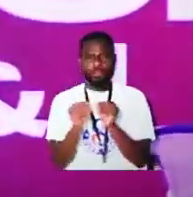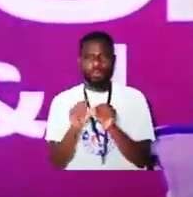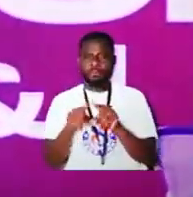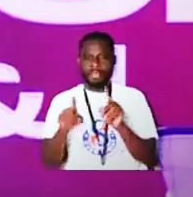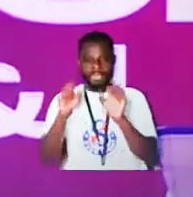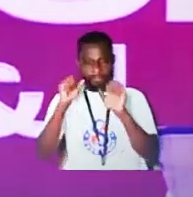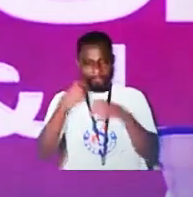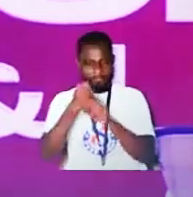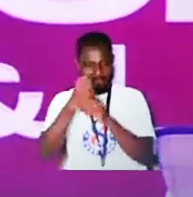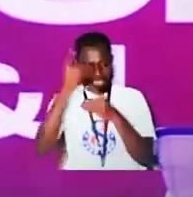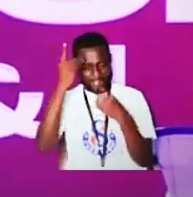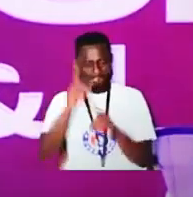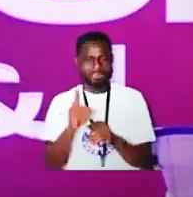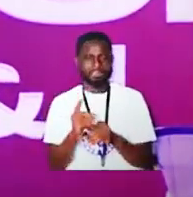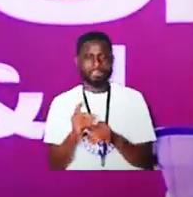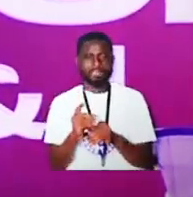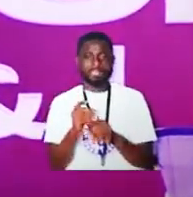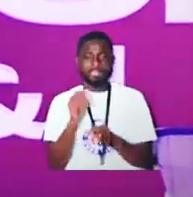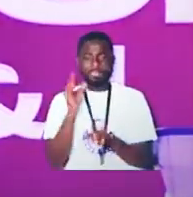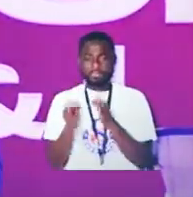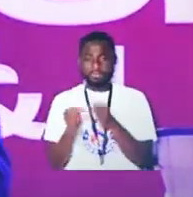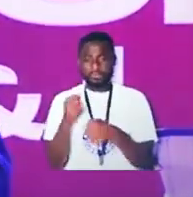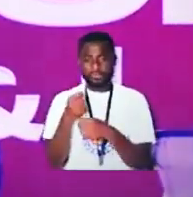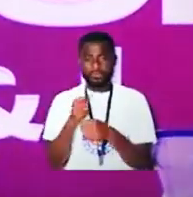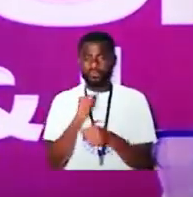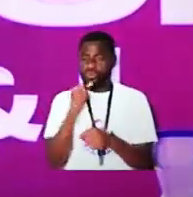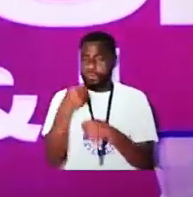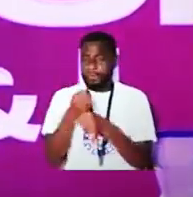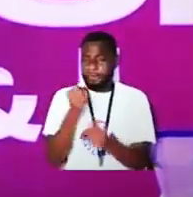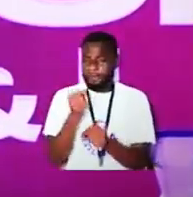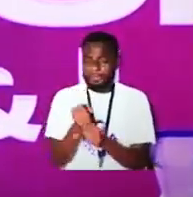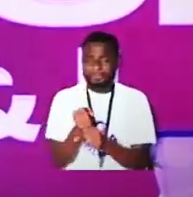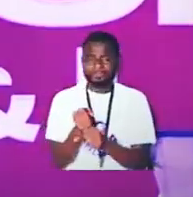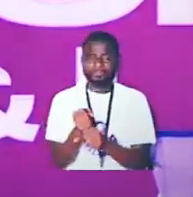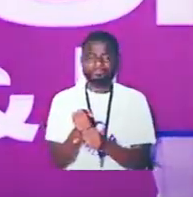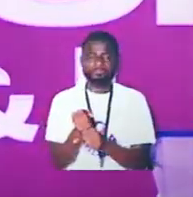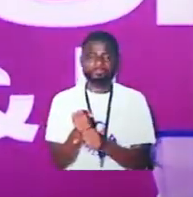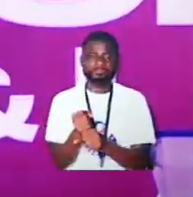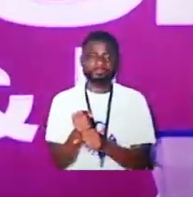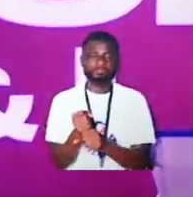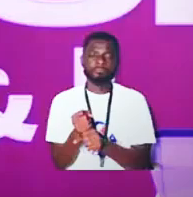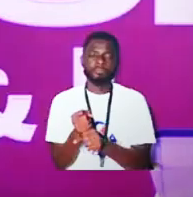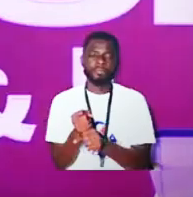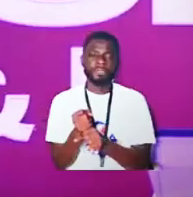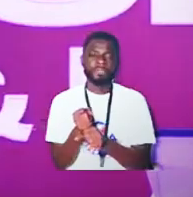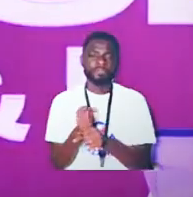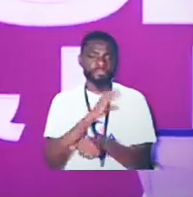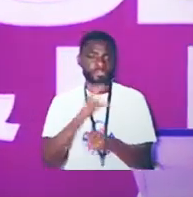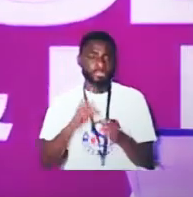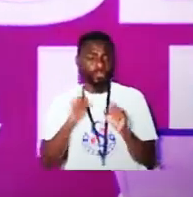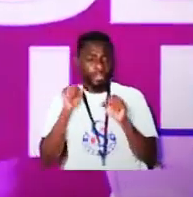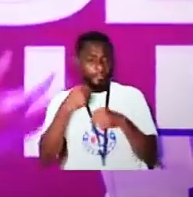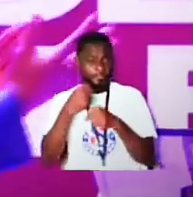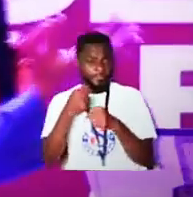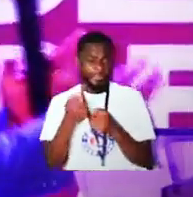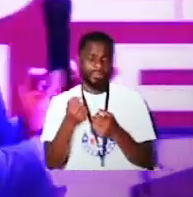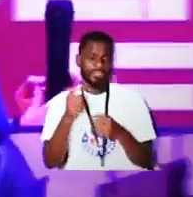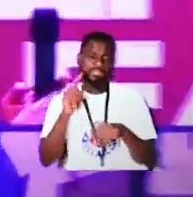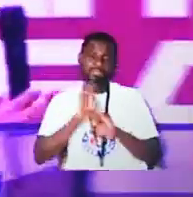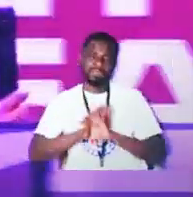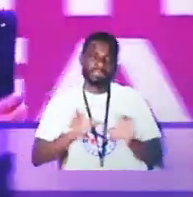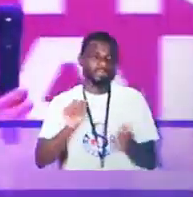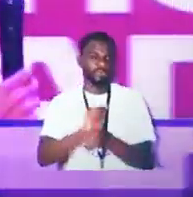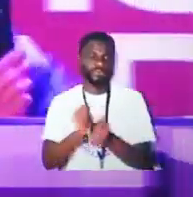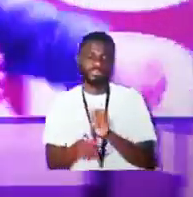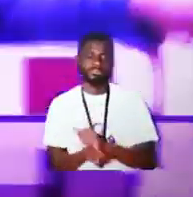Unless we raise Christians who can go to these places, nothing will change. What do you want people